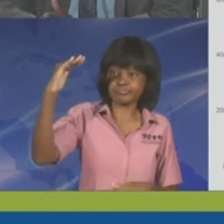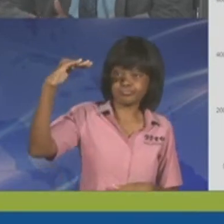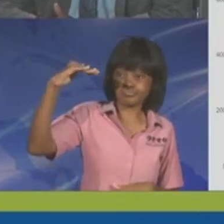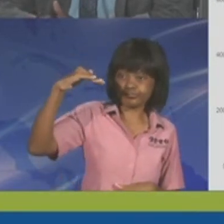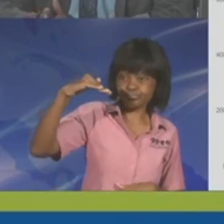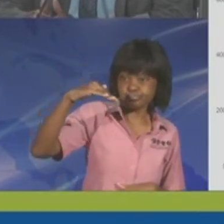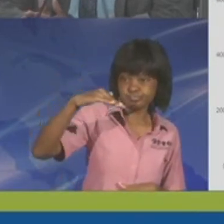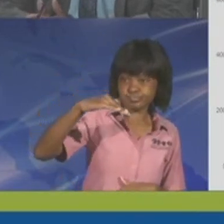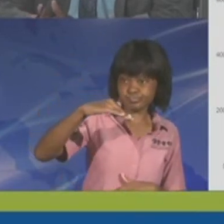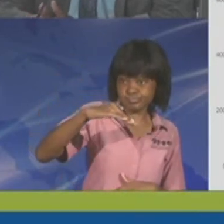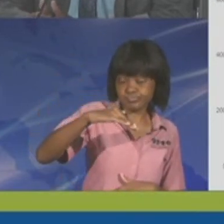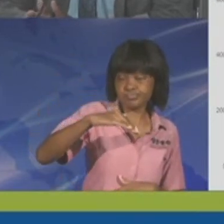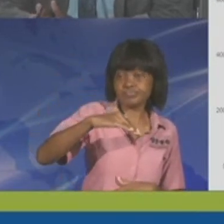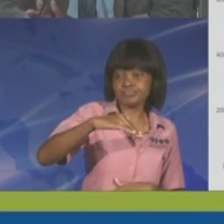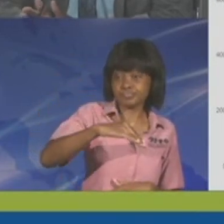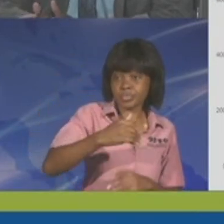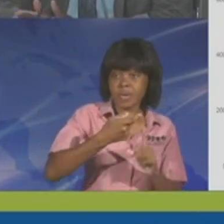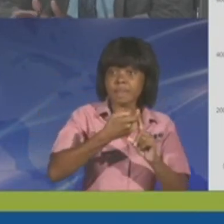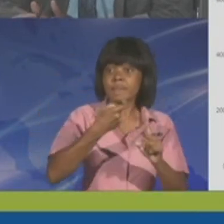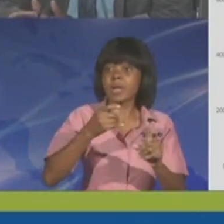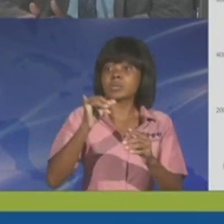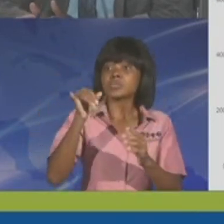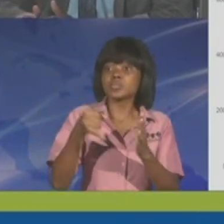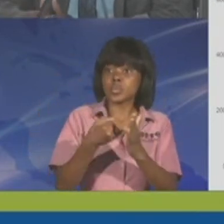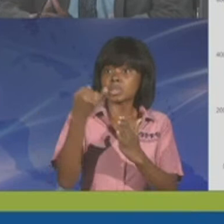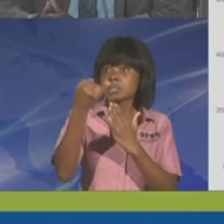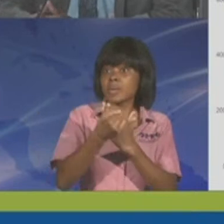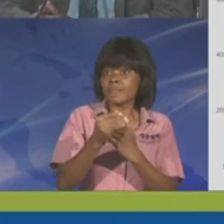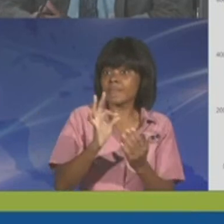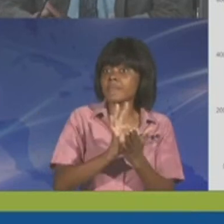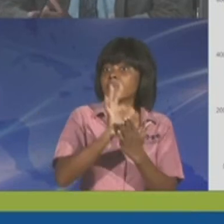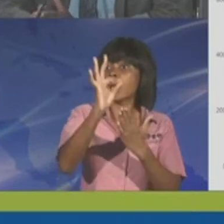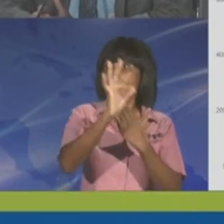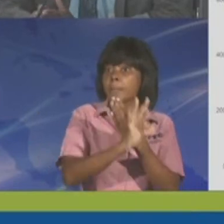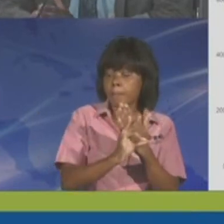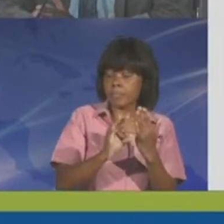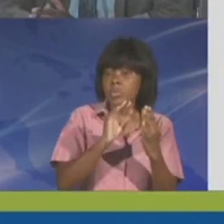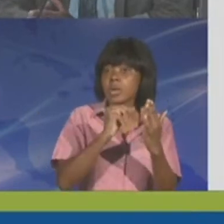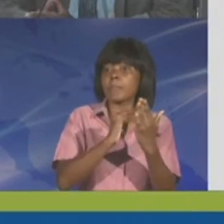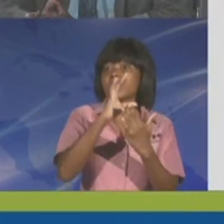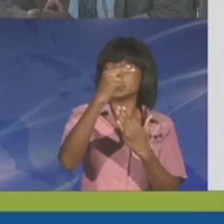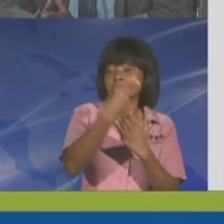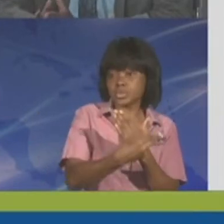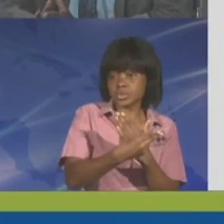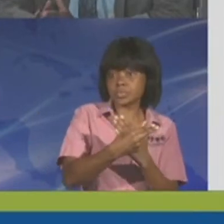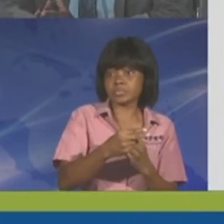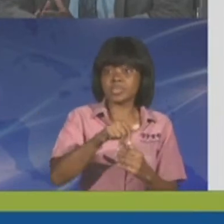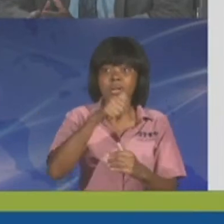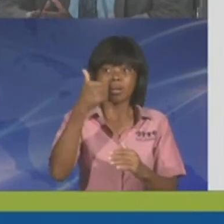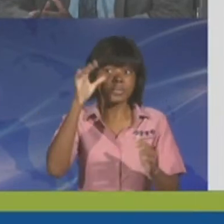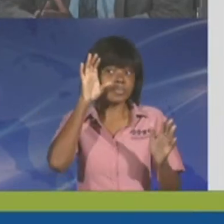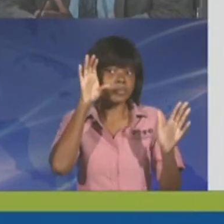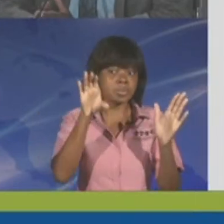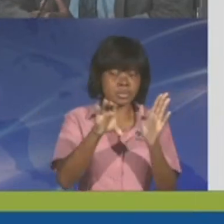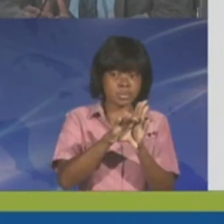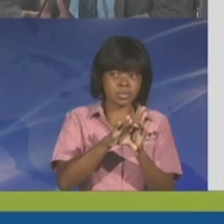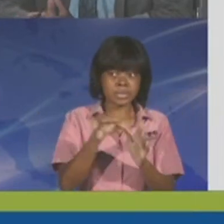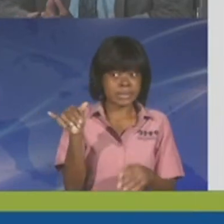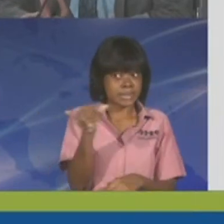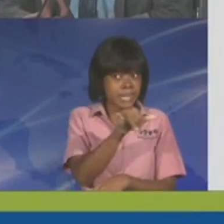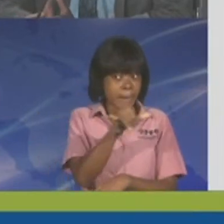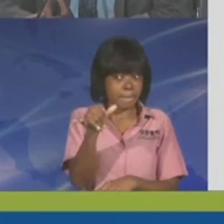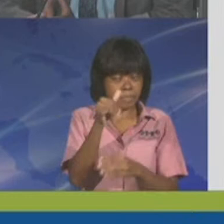we move from January into February and now into March. If we go to the next slide, we see that same data